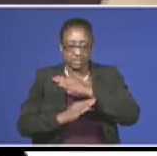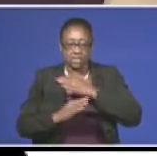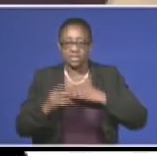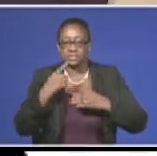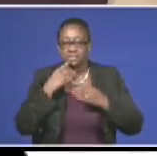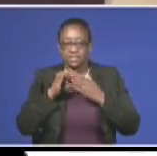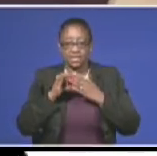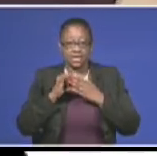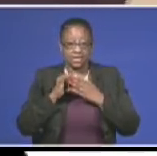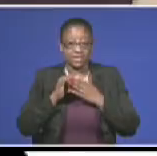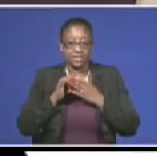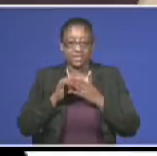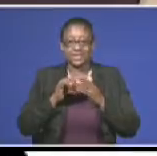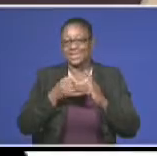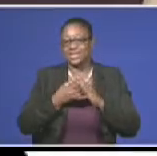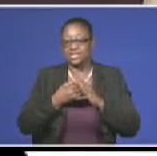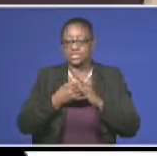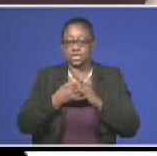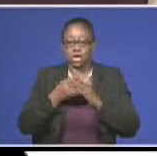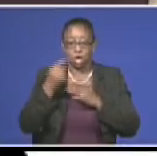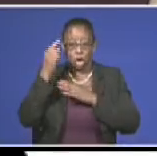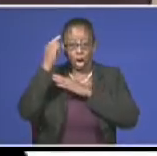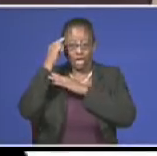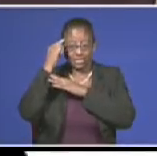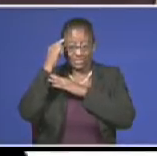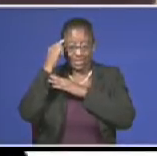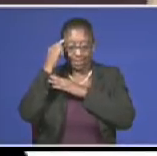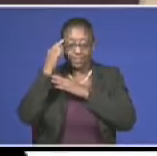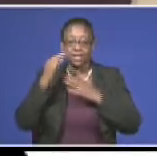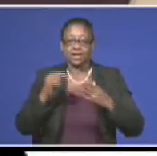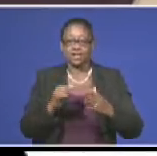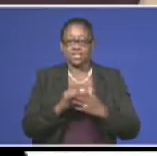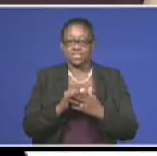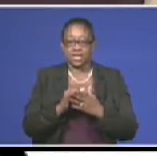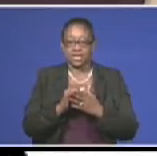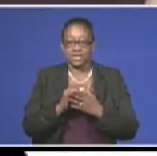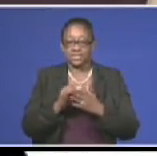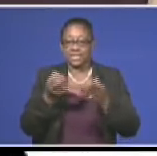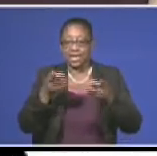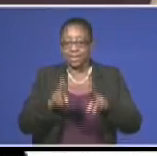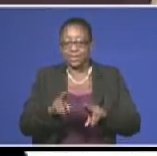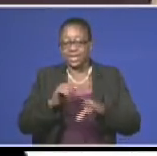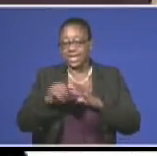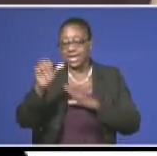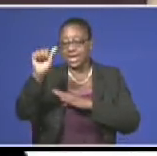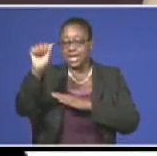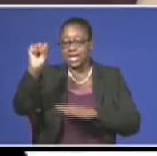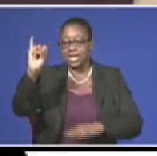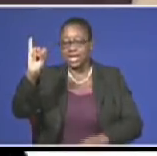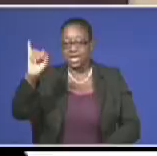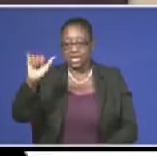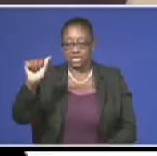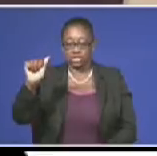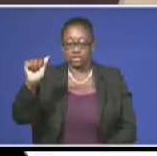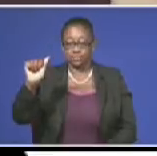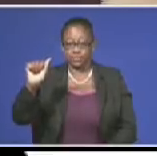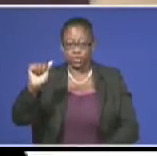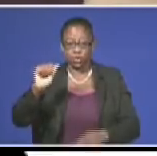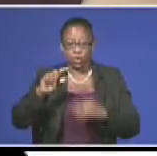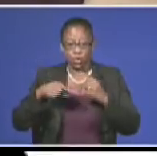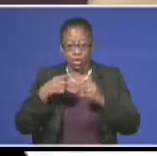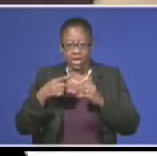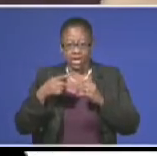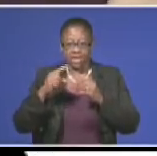a very exciting concept that's taken hold in Southeast Asia. And when I first met